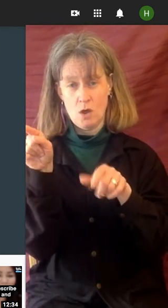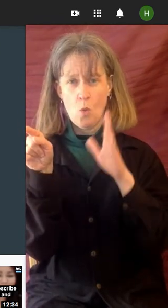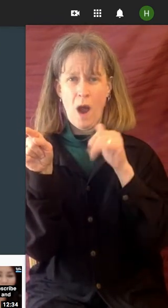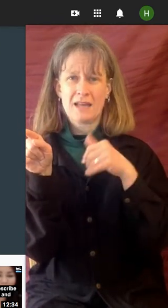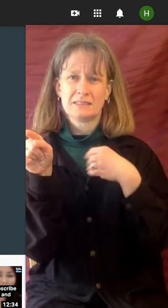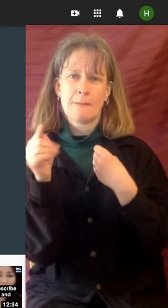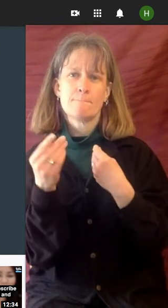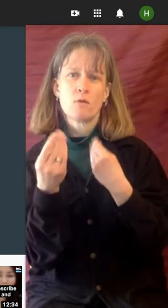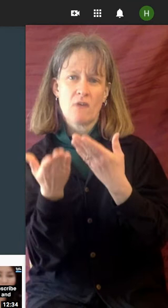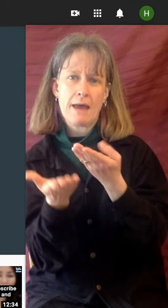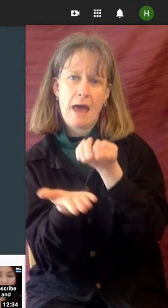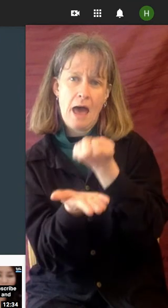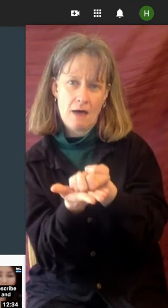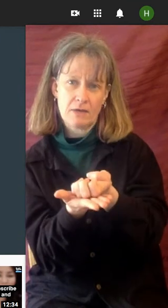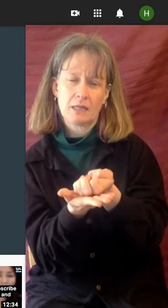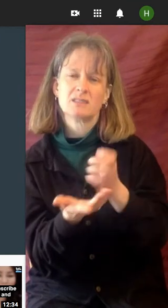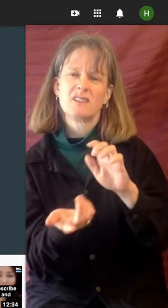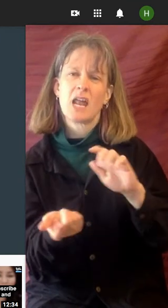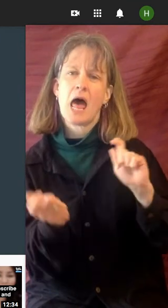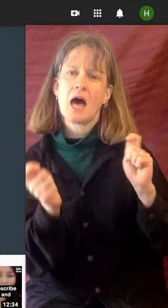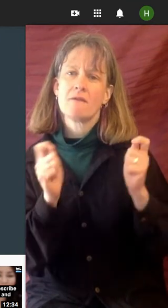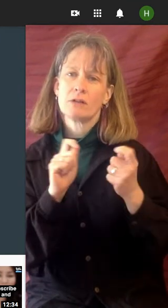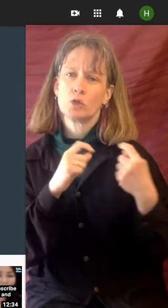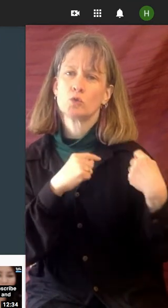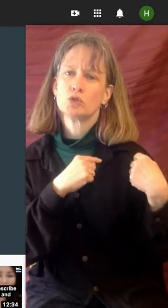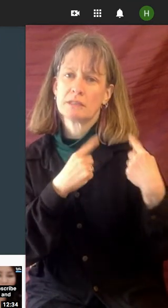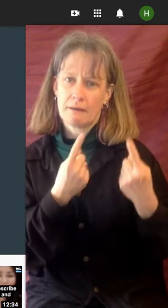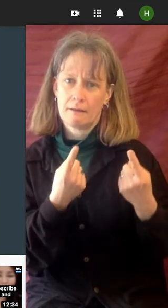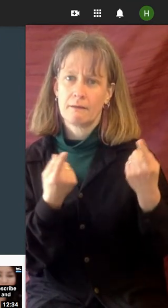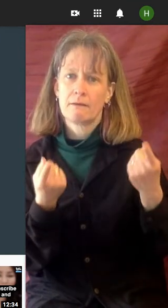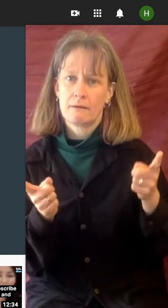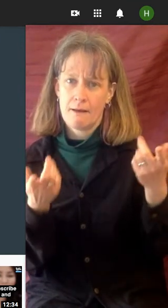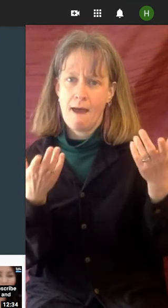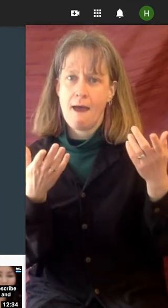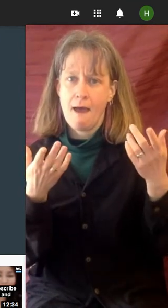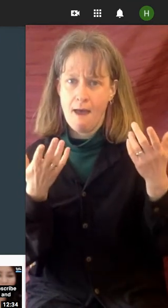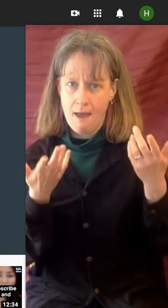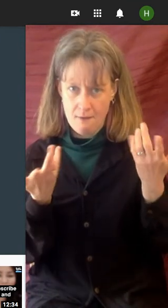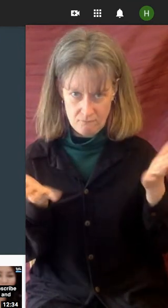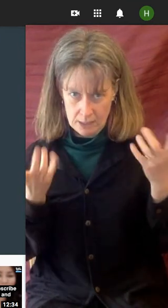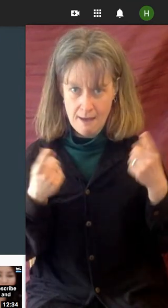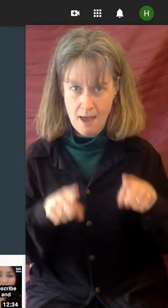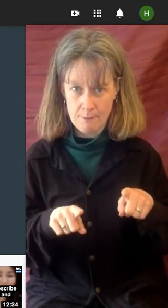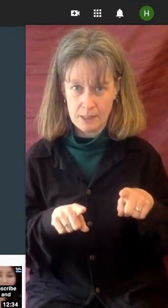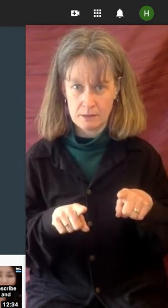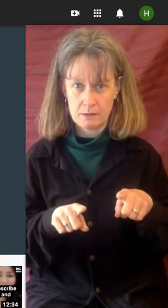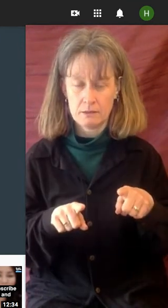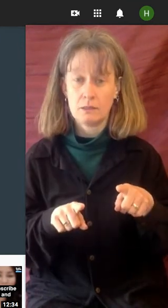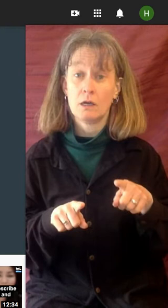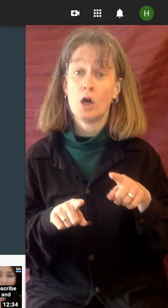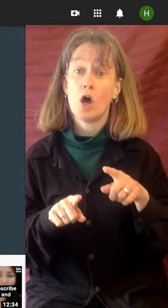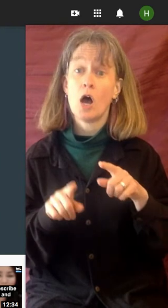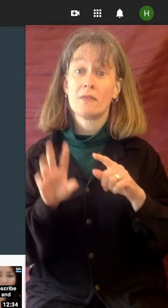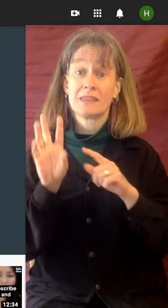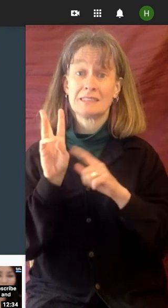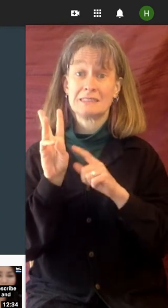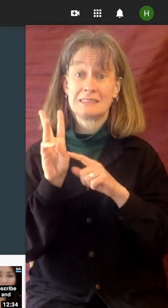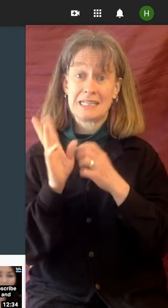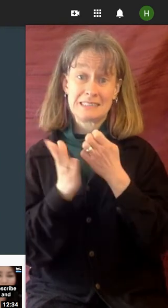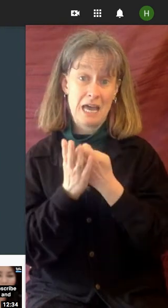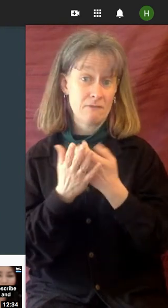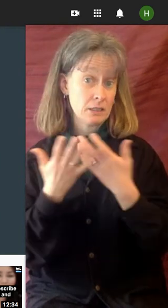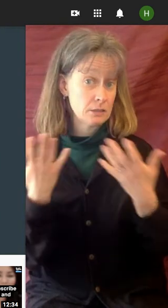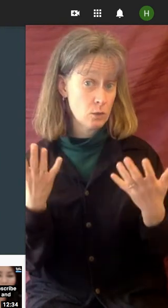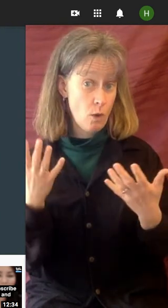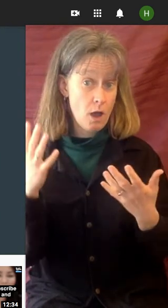happened and is happening today? So the 6 pieces of evidence that you're going to write about